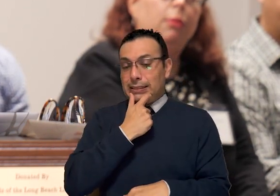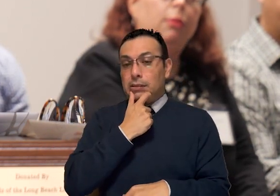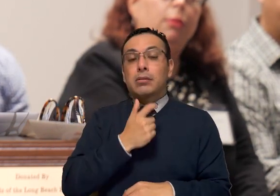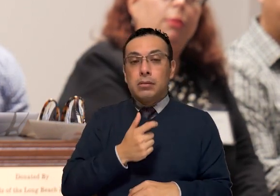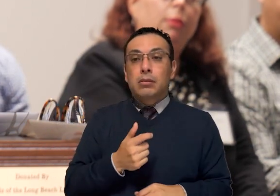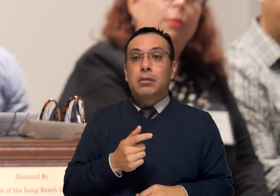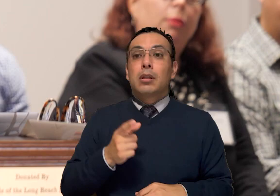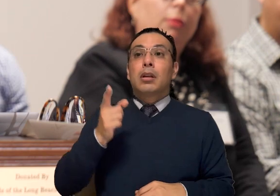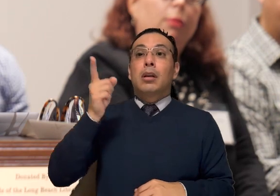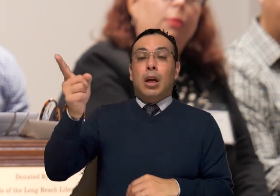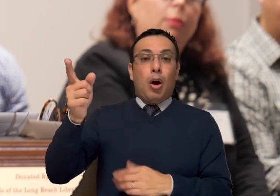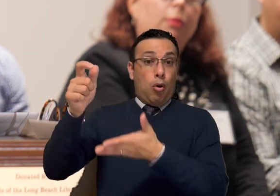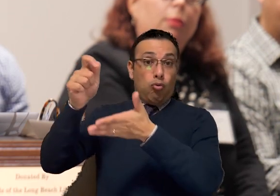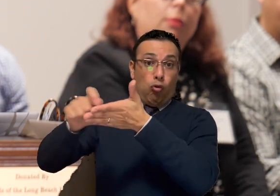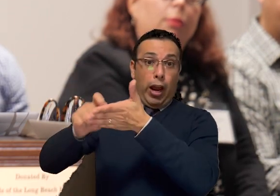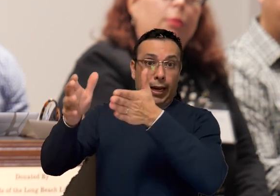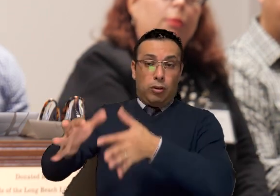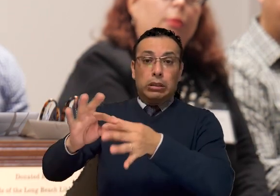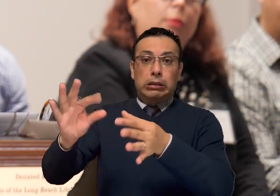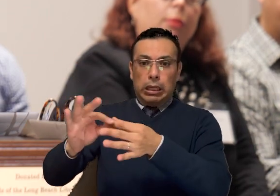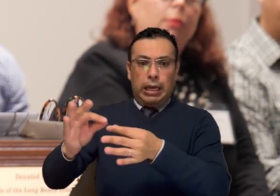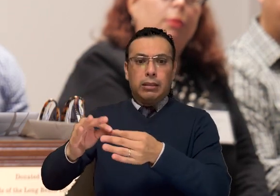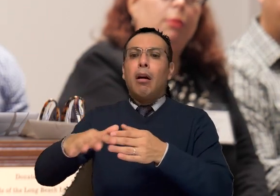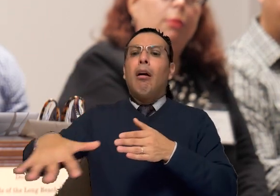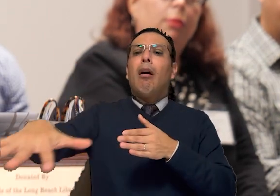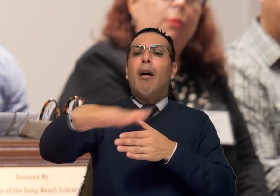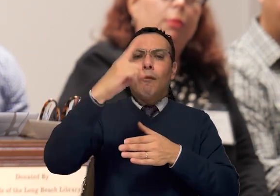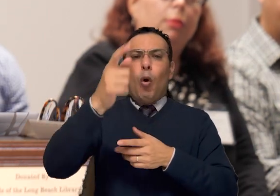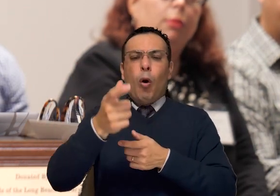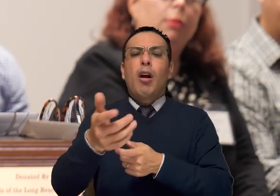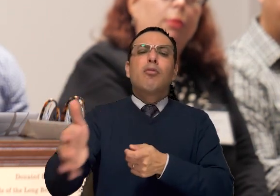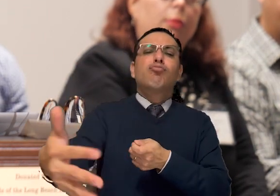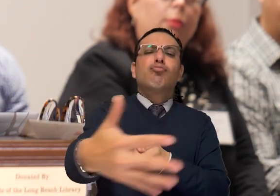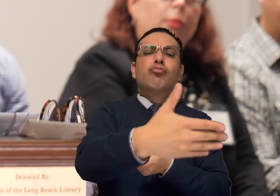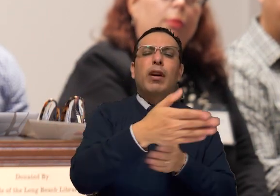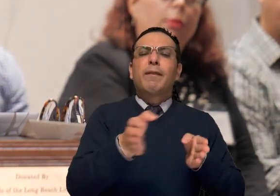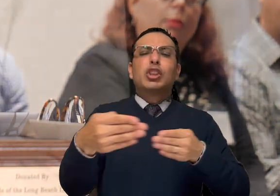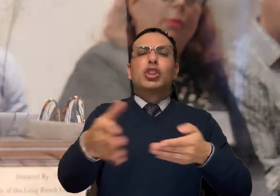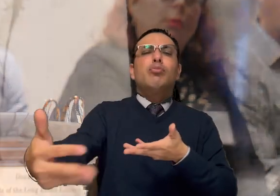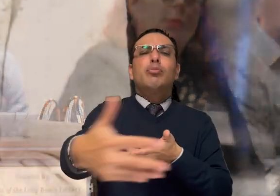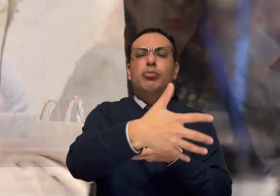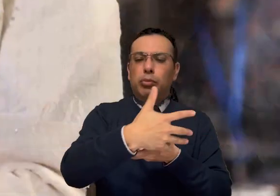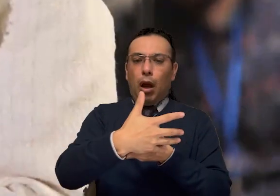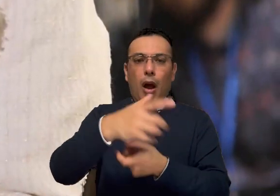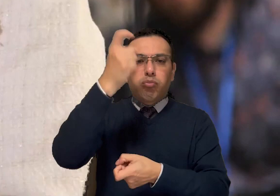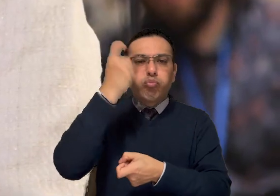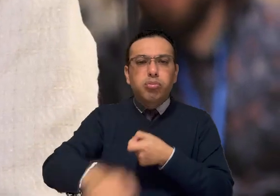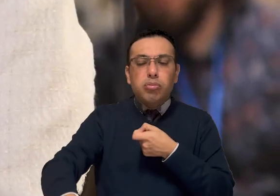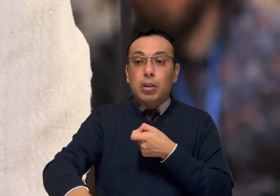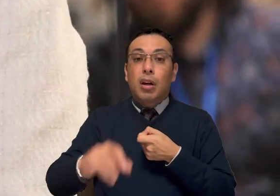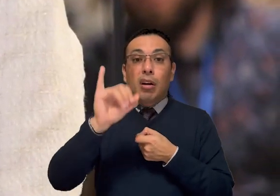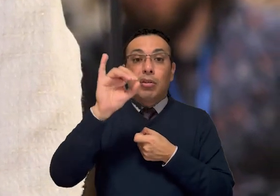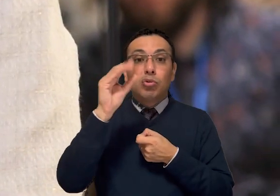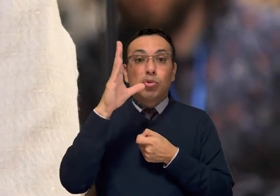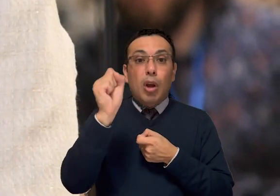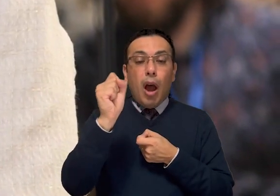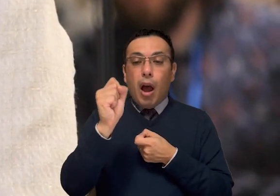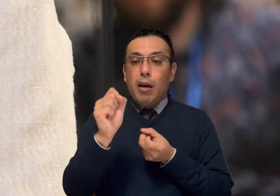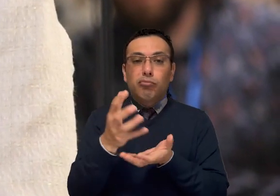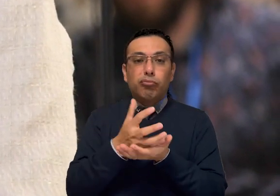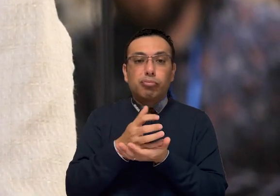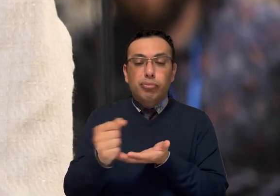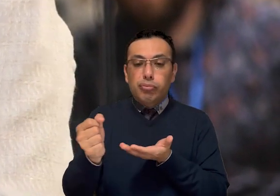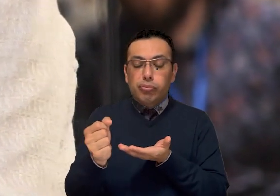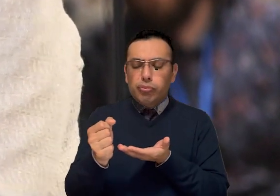more fish. There were no more jobs. There was no more discount or reduction